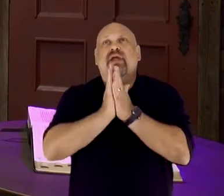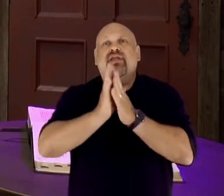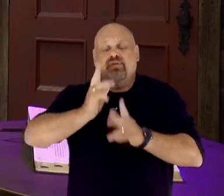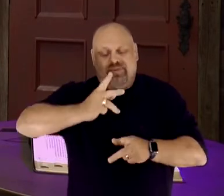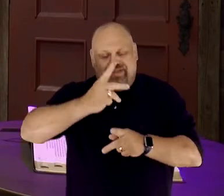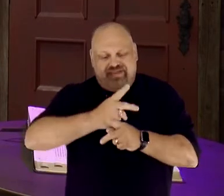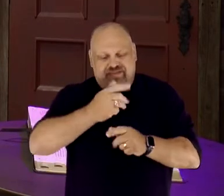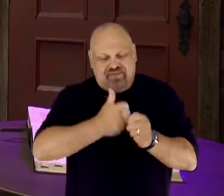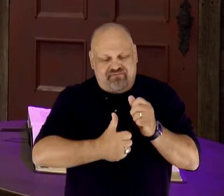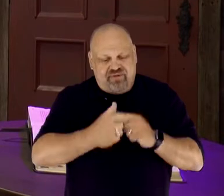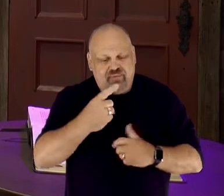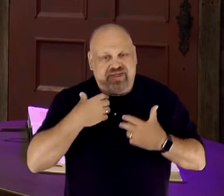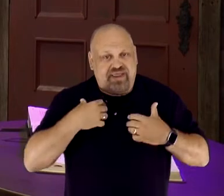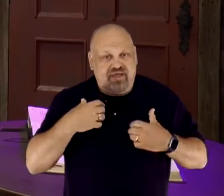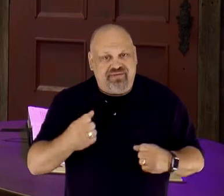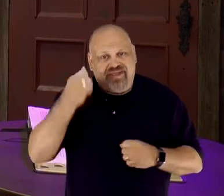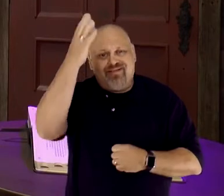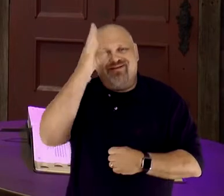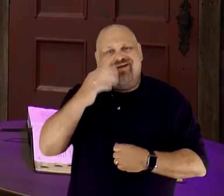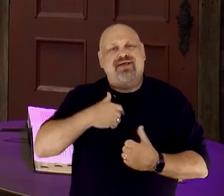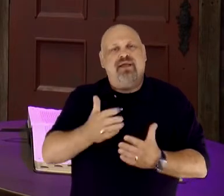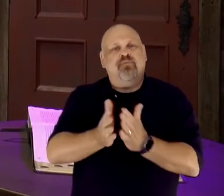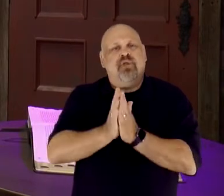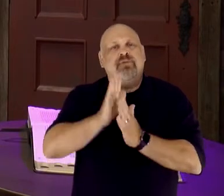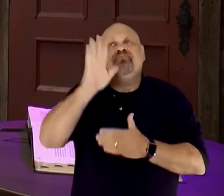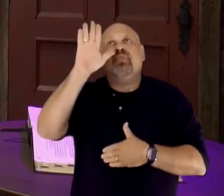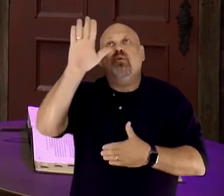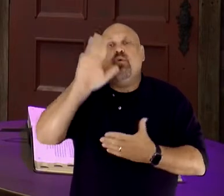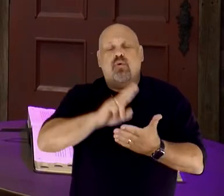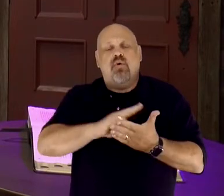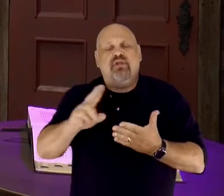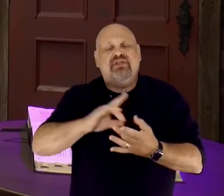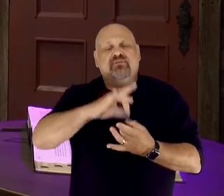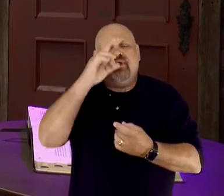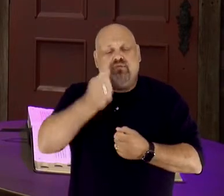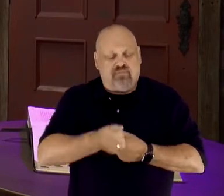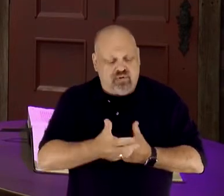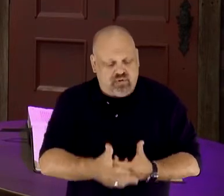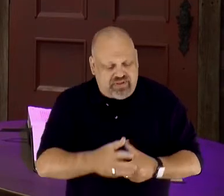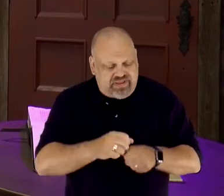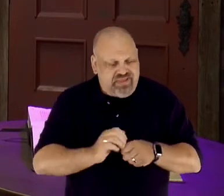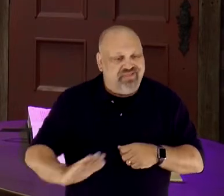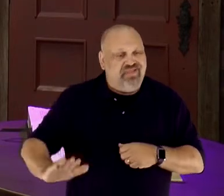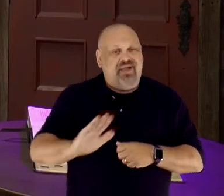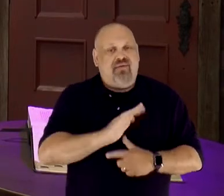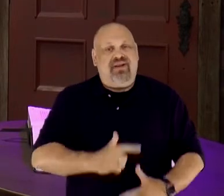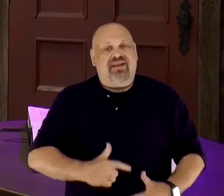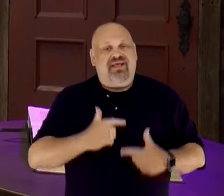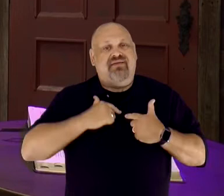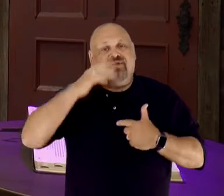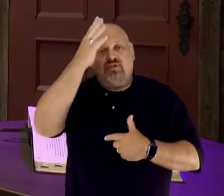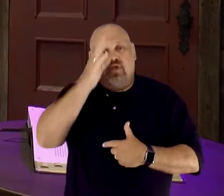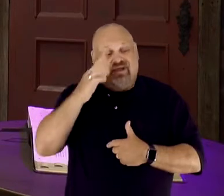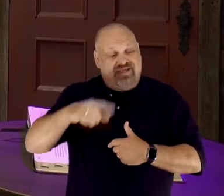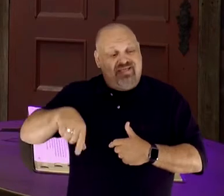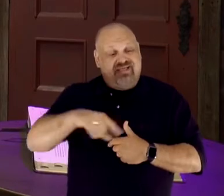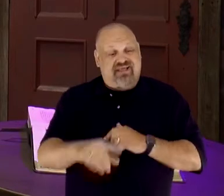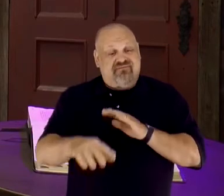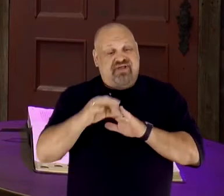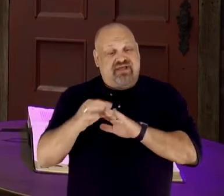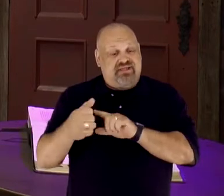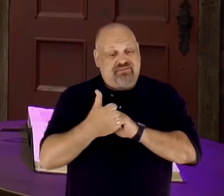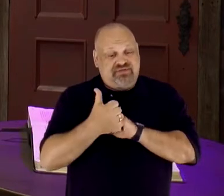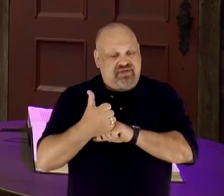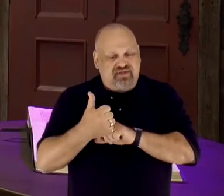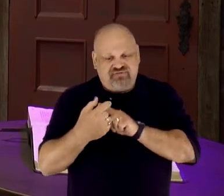them up to you, Lord, and just pray that you would keep everyone healthy. God, I pray that your Holy Spirit would just be poured out